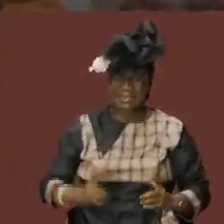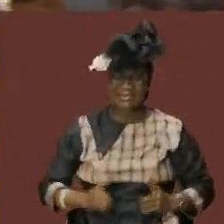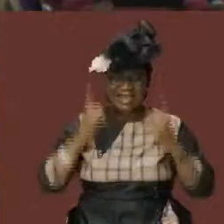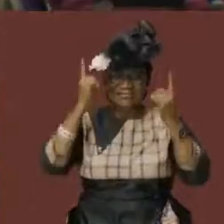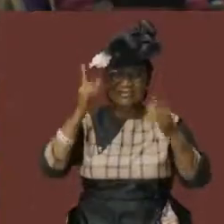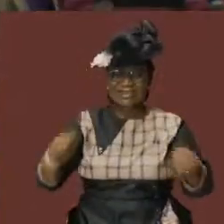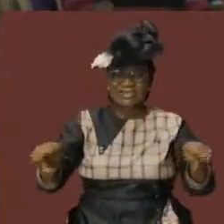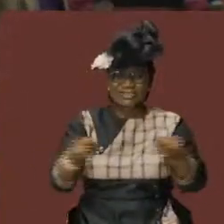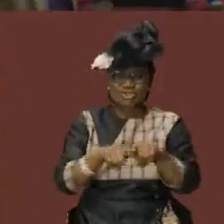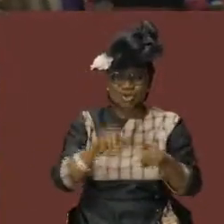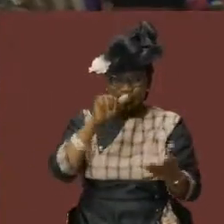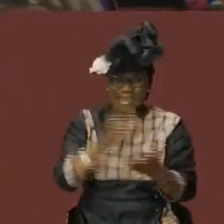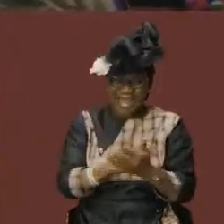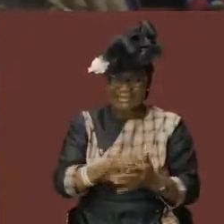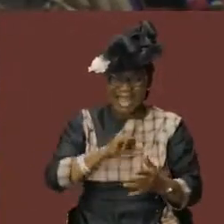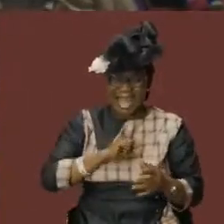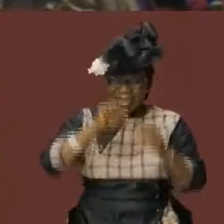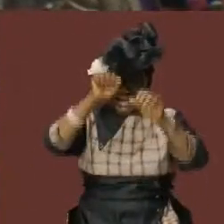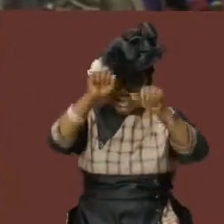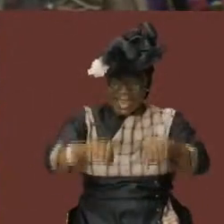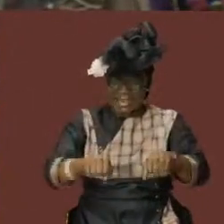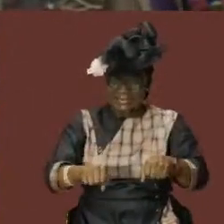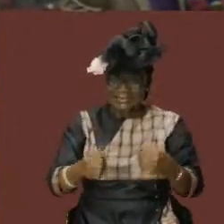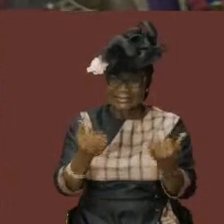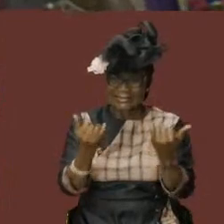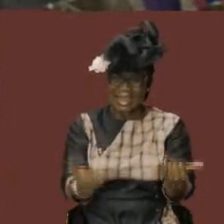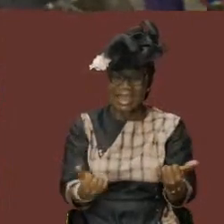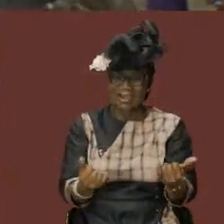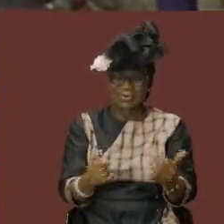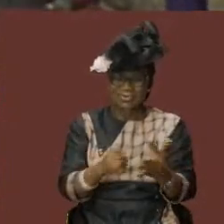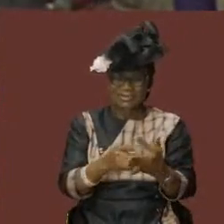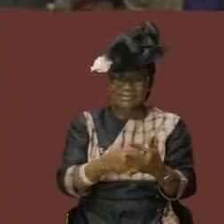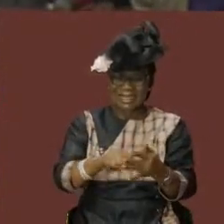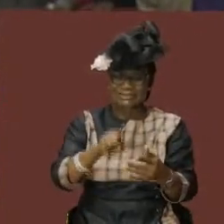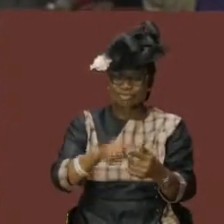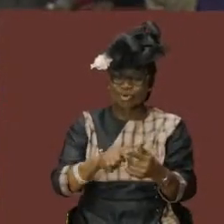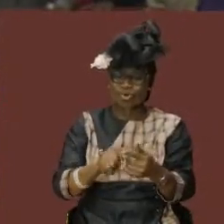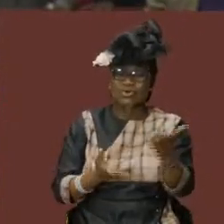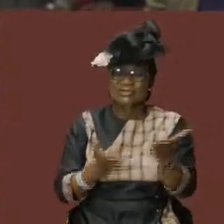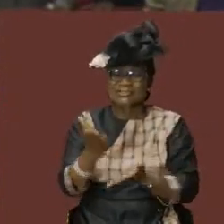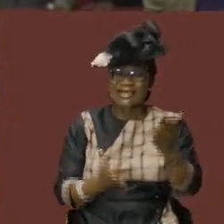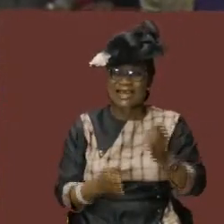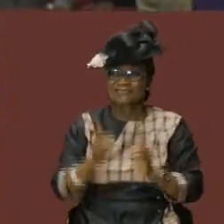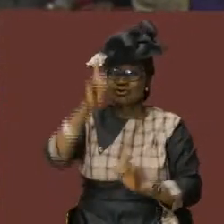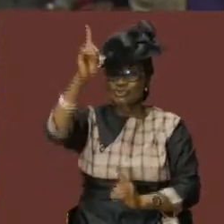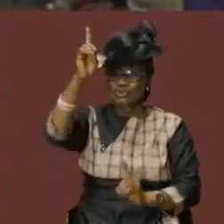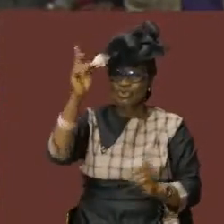so that I can now begin to serve you perfectly.